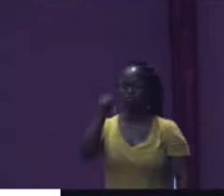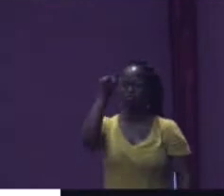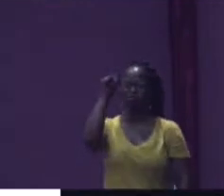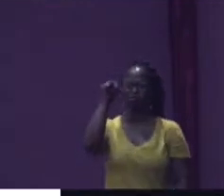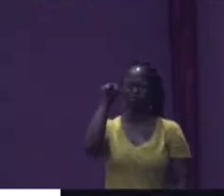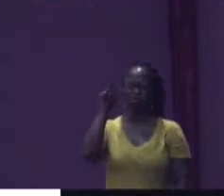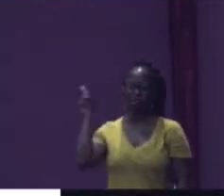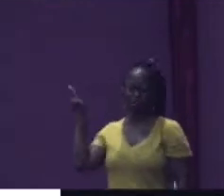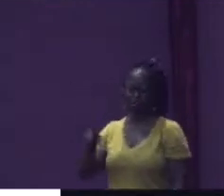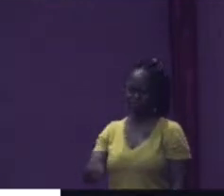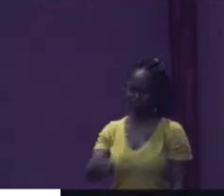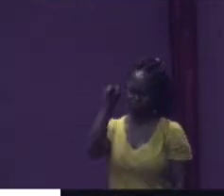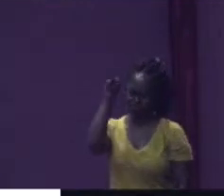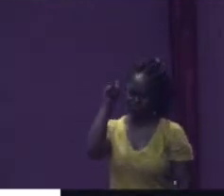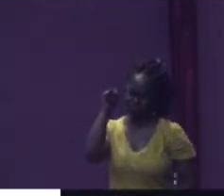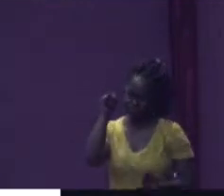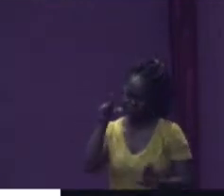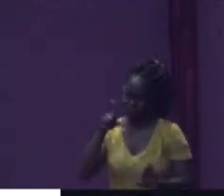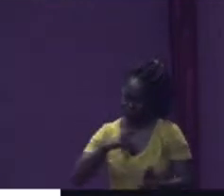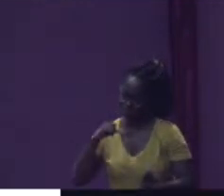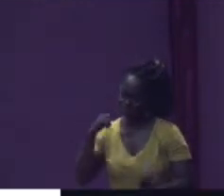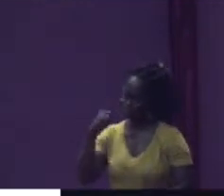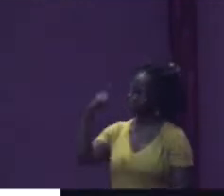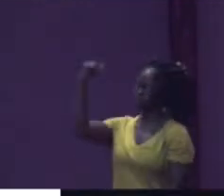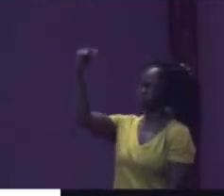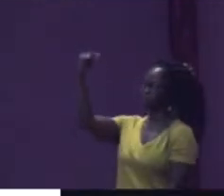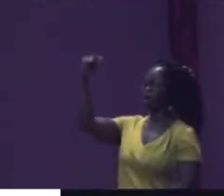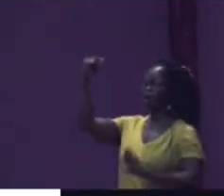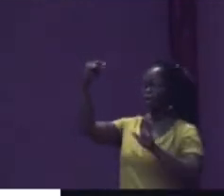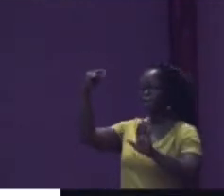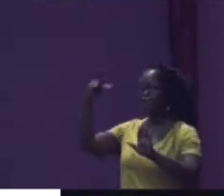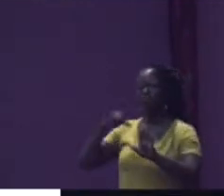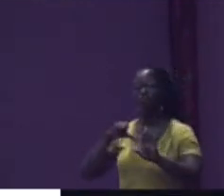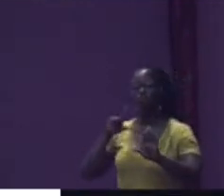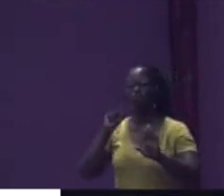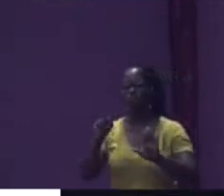like epileptic attacks, paralyzed,